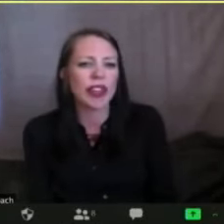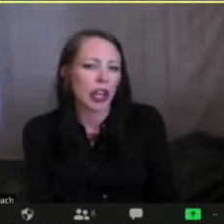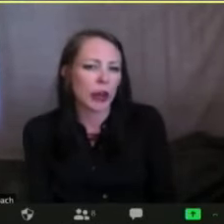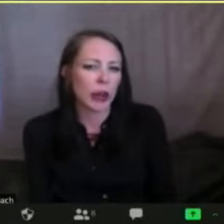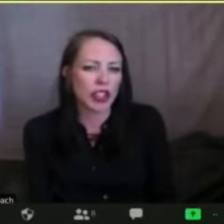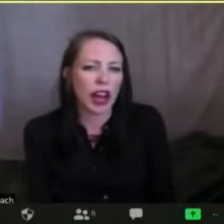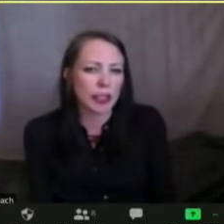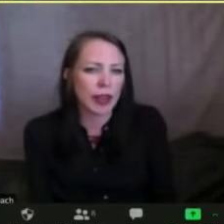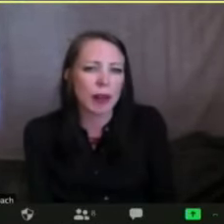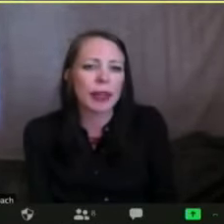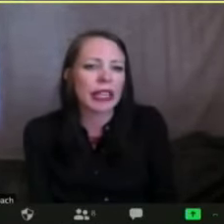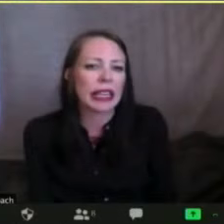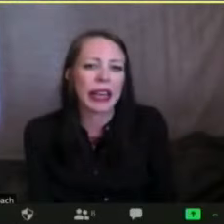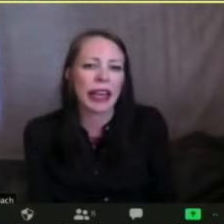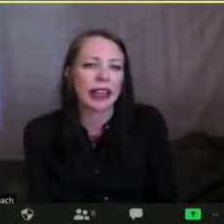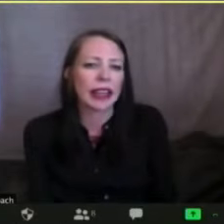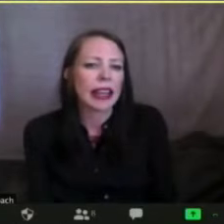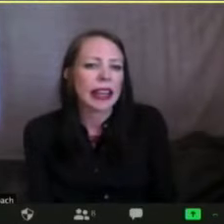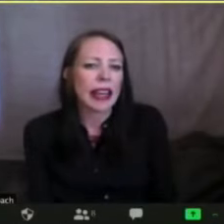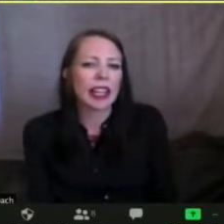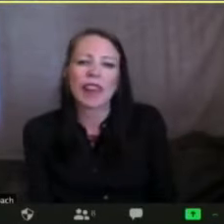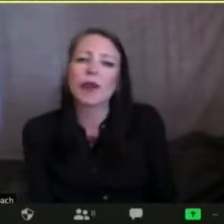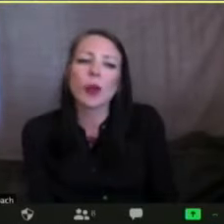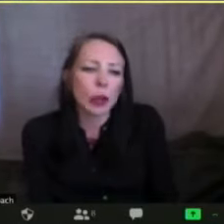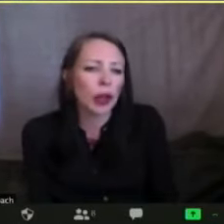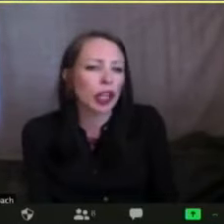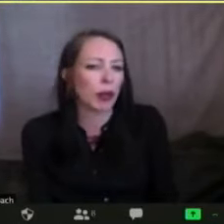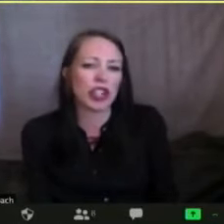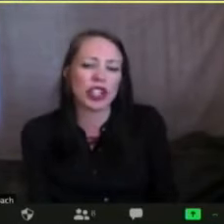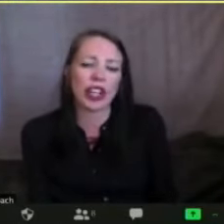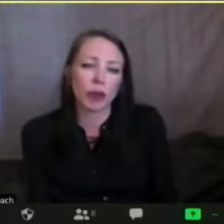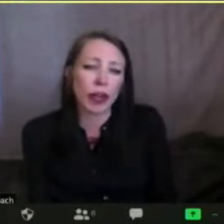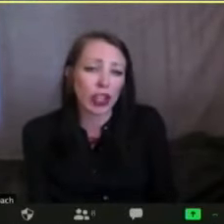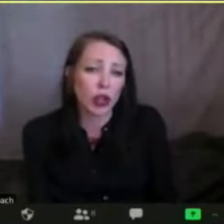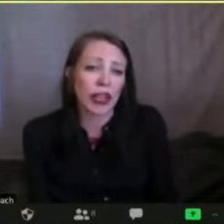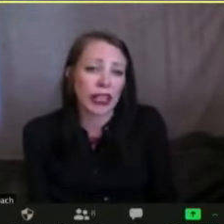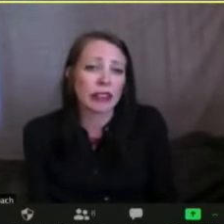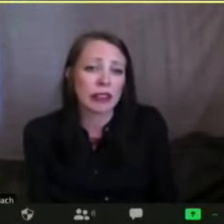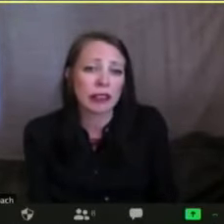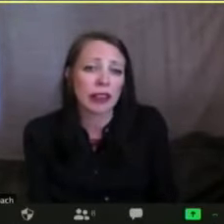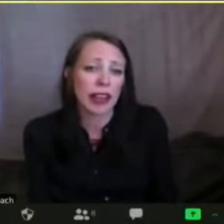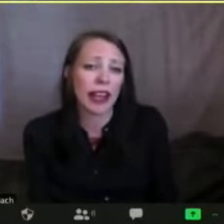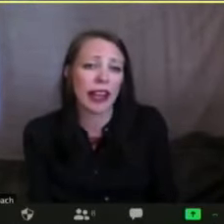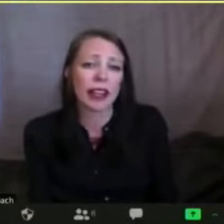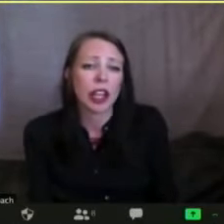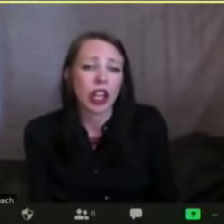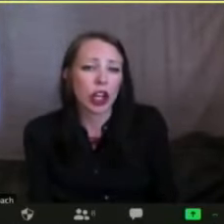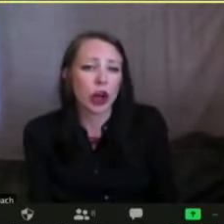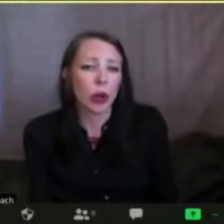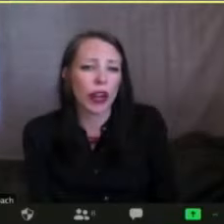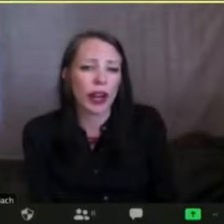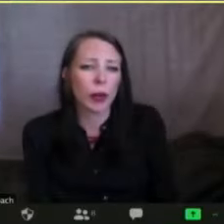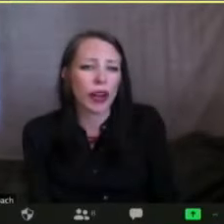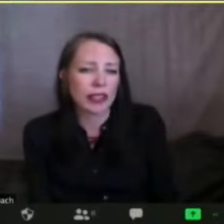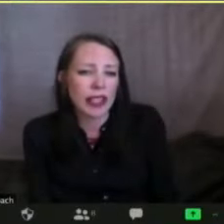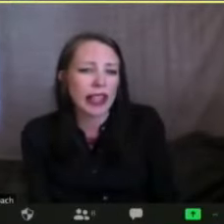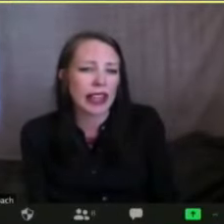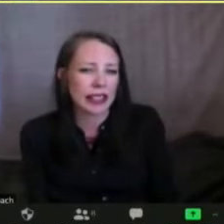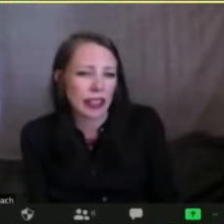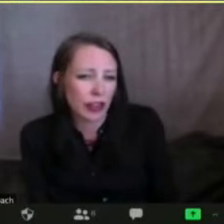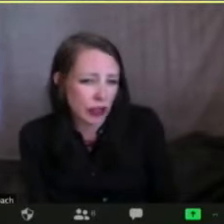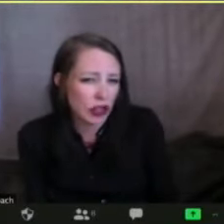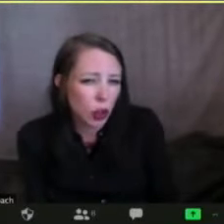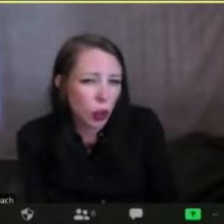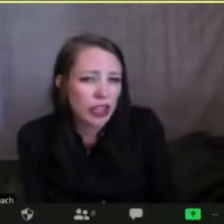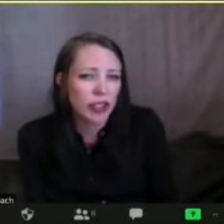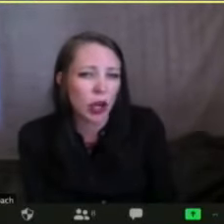with, you know, such an awesome company, and I've really appreciated it. I've really enjoyed it. And, you know, when I see all